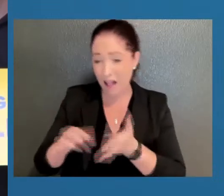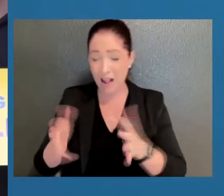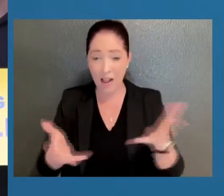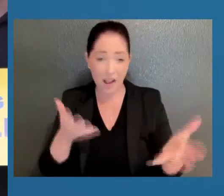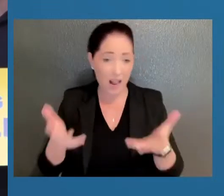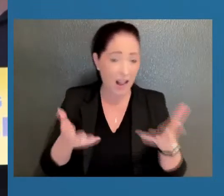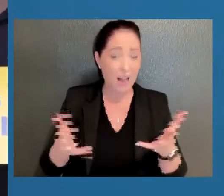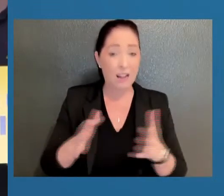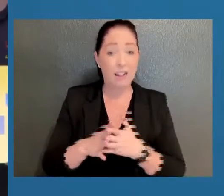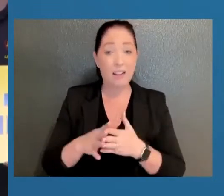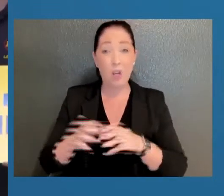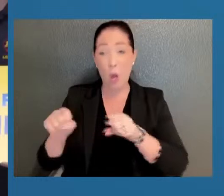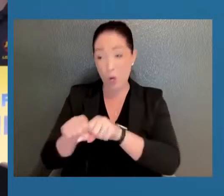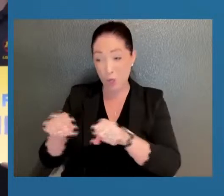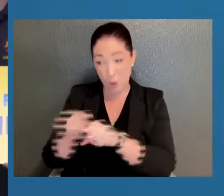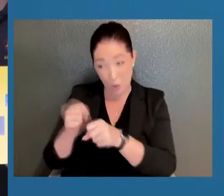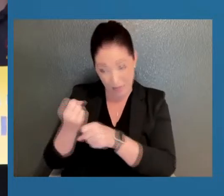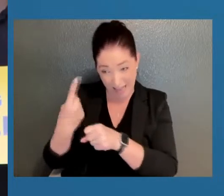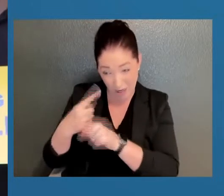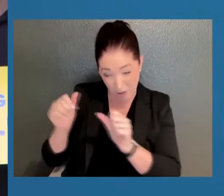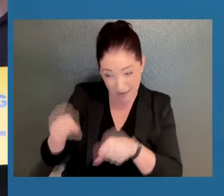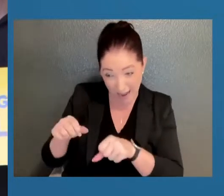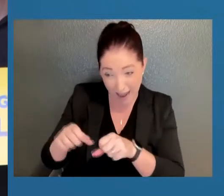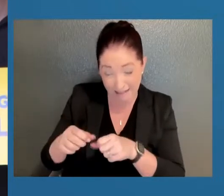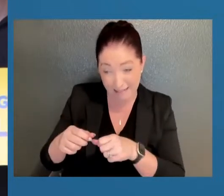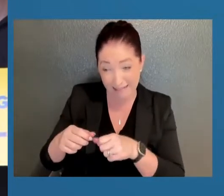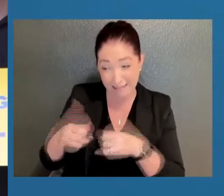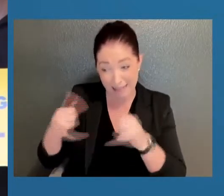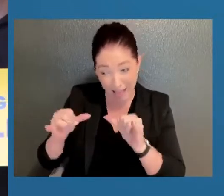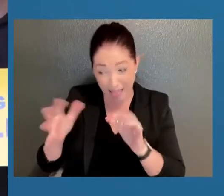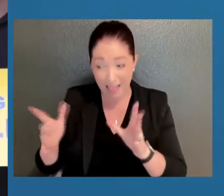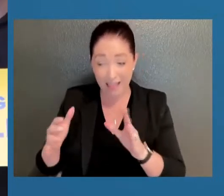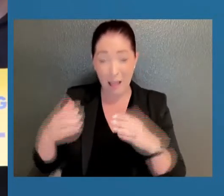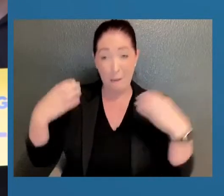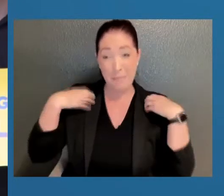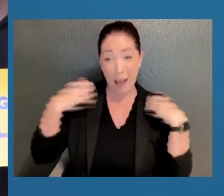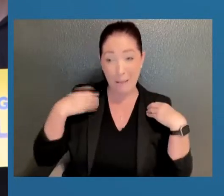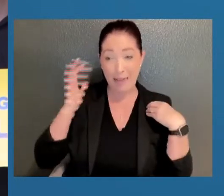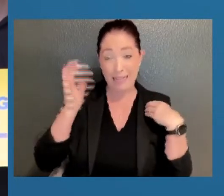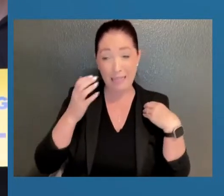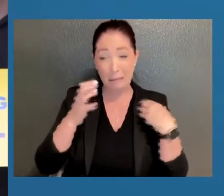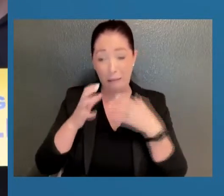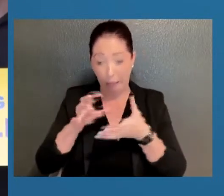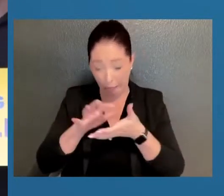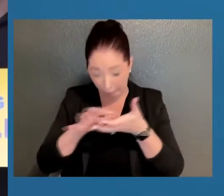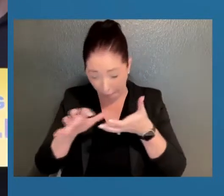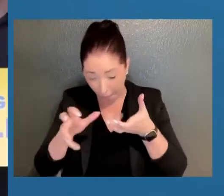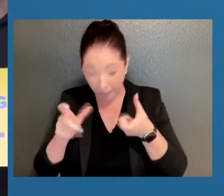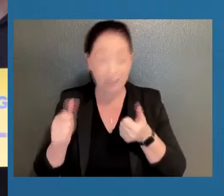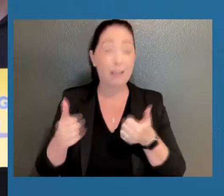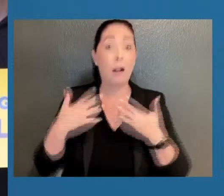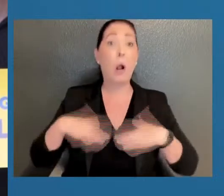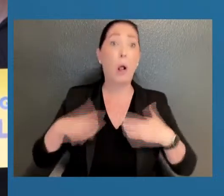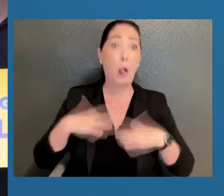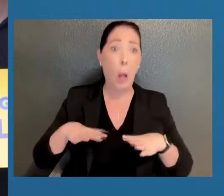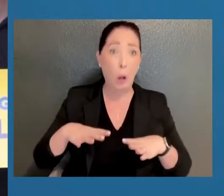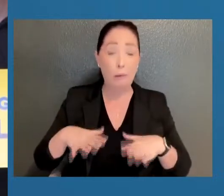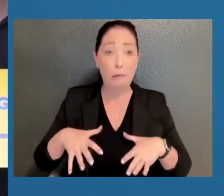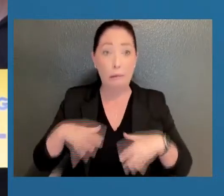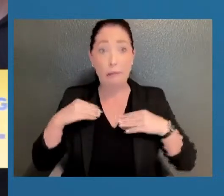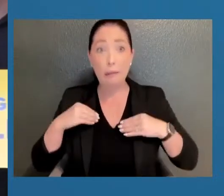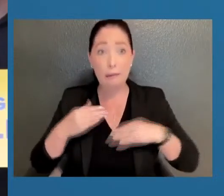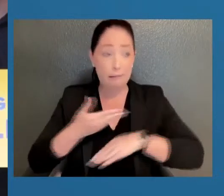their sneakers from the year before. The backpack looks a little ratty, time for a new one. They outgrew the clothes. I know